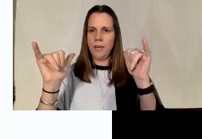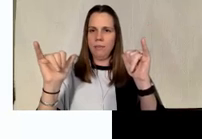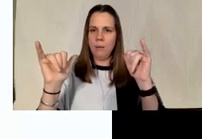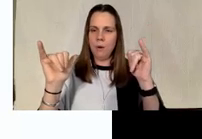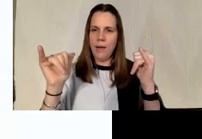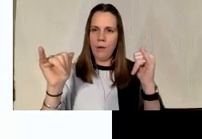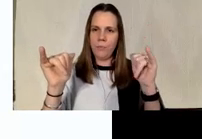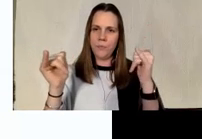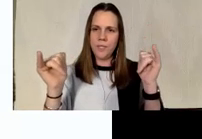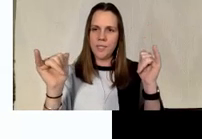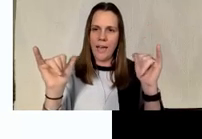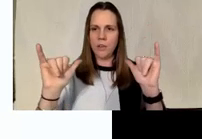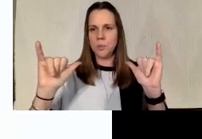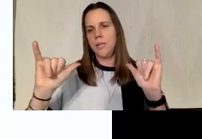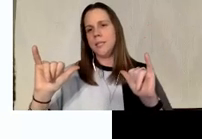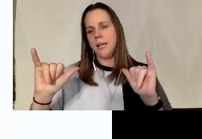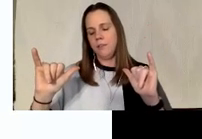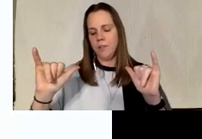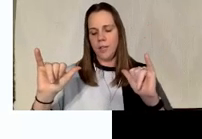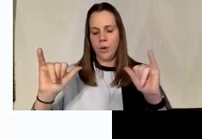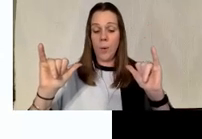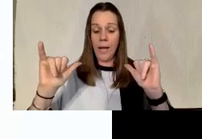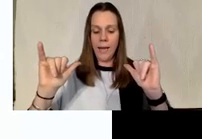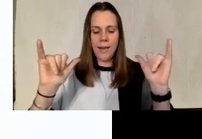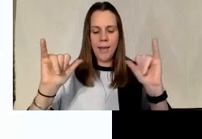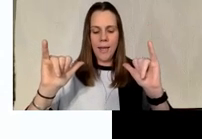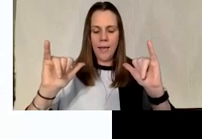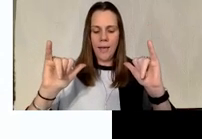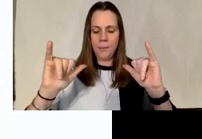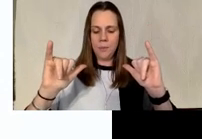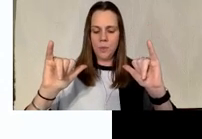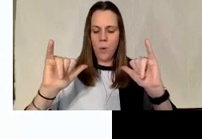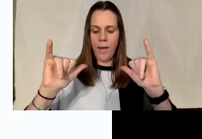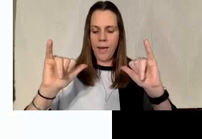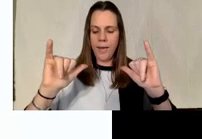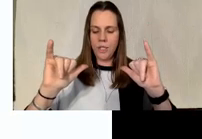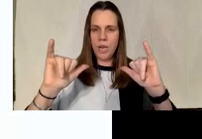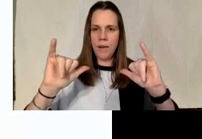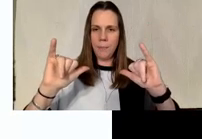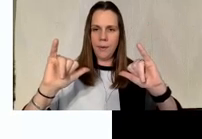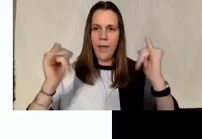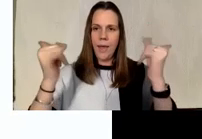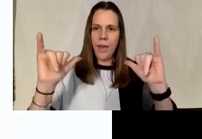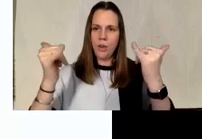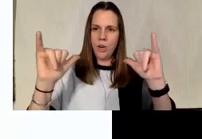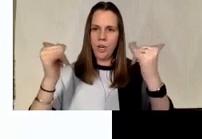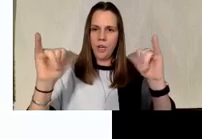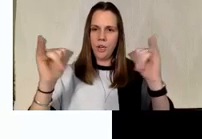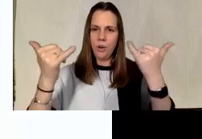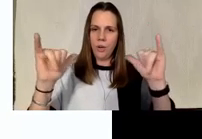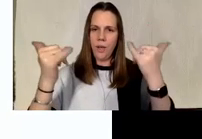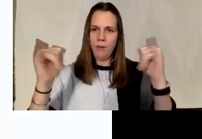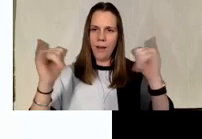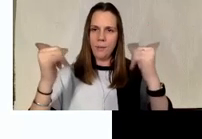Your pinky and thumb are out. This is actually the sign for the letter Y. So it's a Y handshake, and you're going